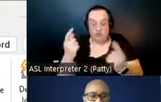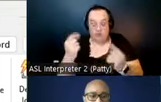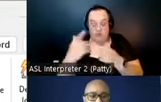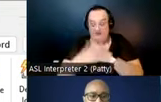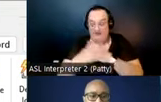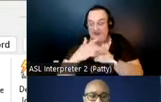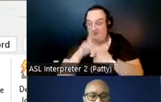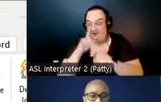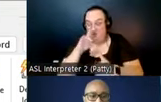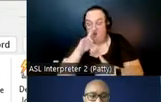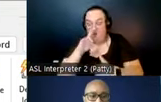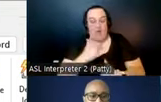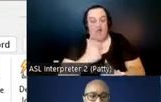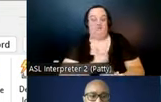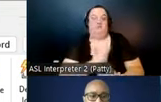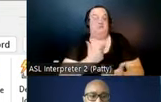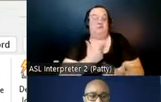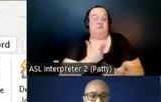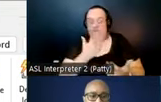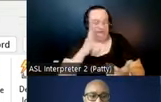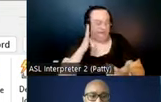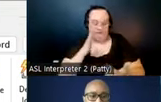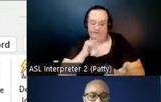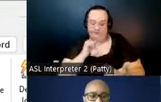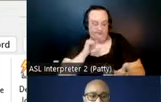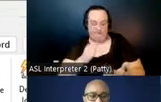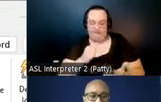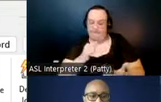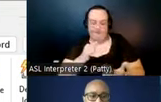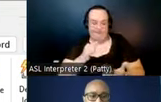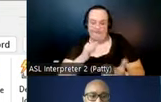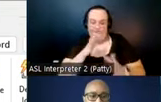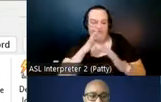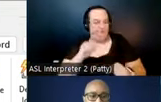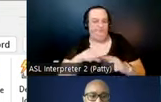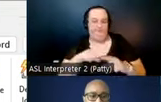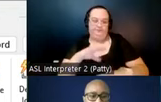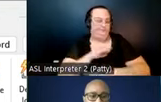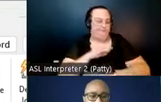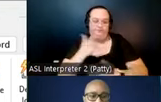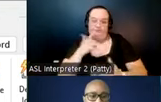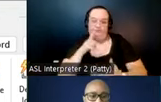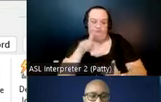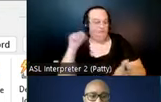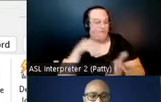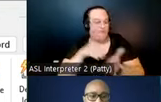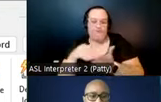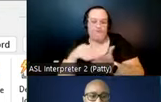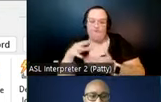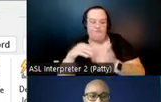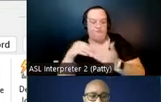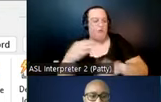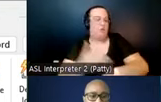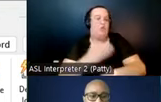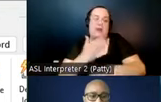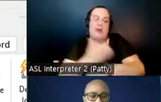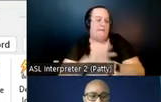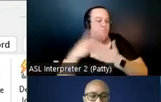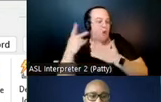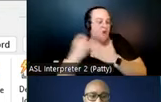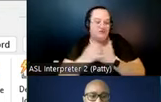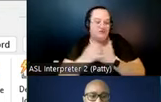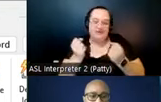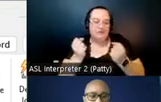aren't going to be able to meet a $20 million rehabilitation project. And